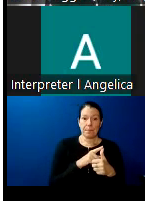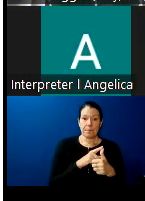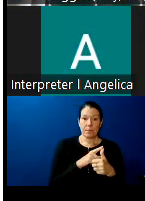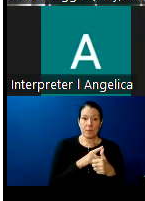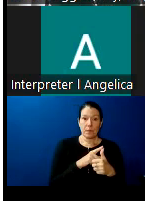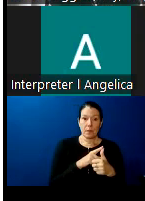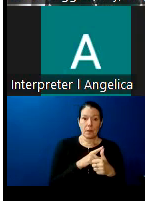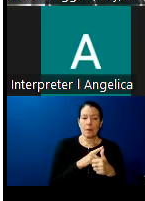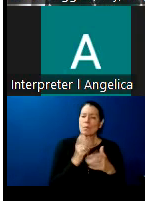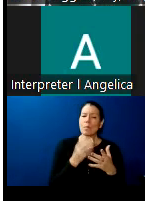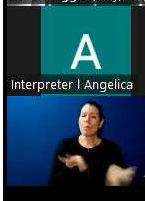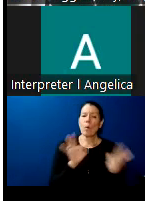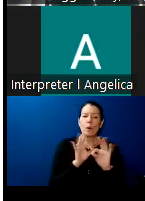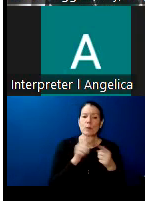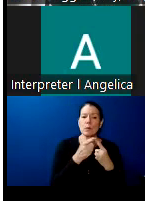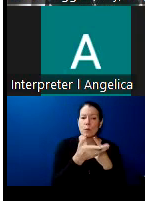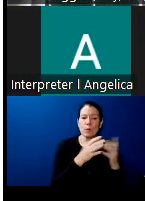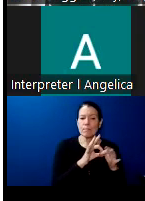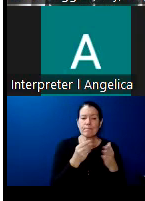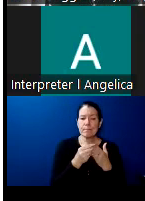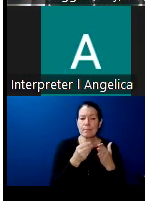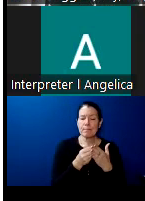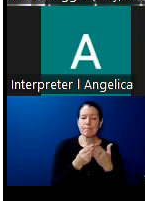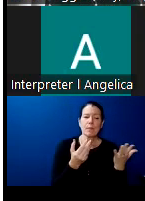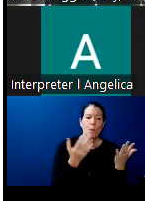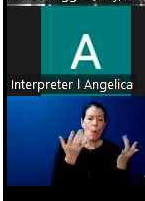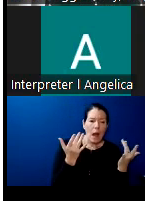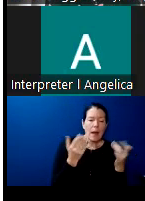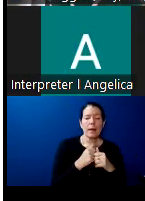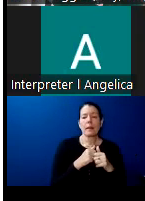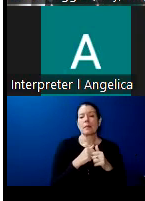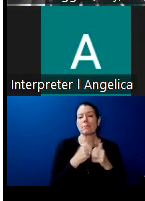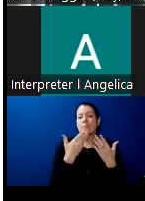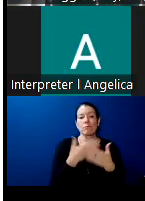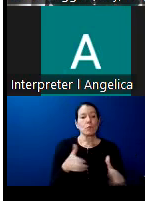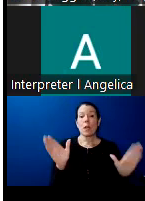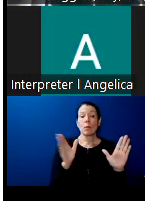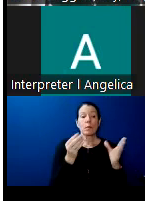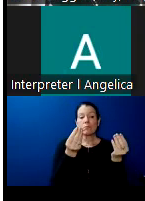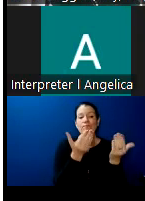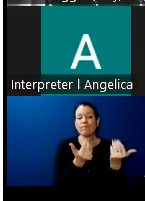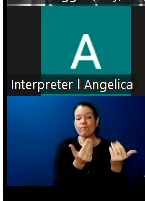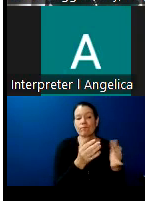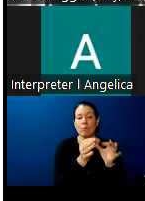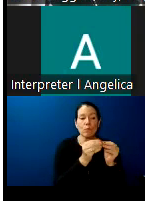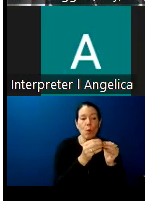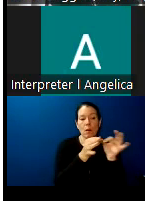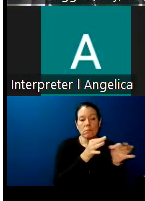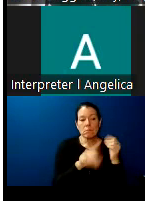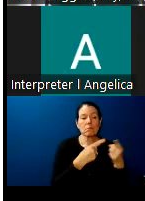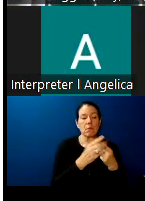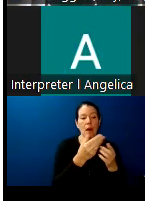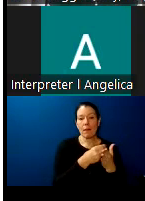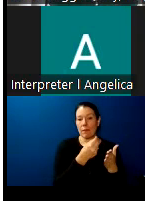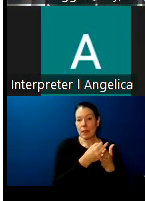is important to you when it comes to money and why? Just generally tell me more about your financial